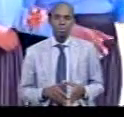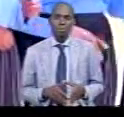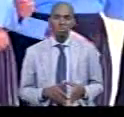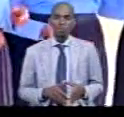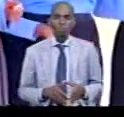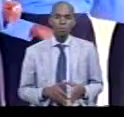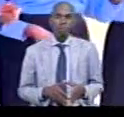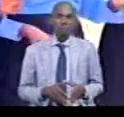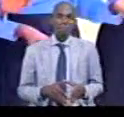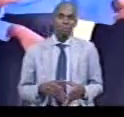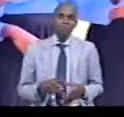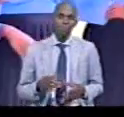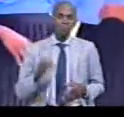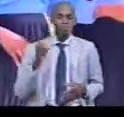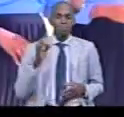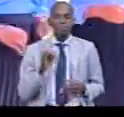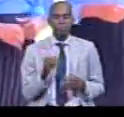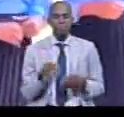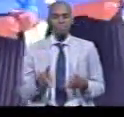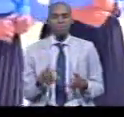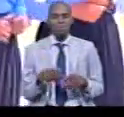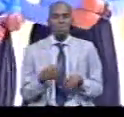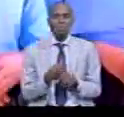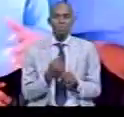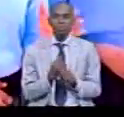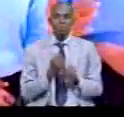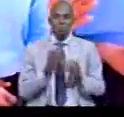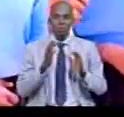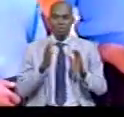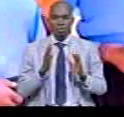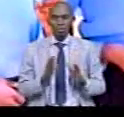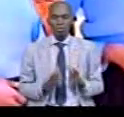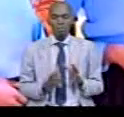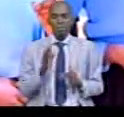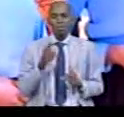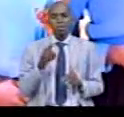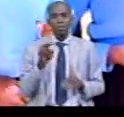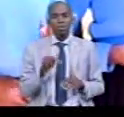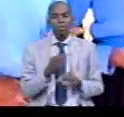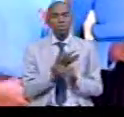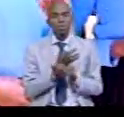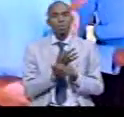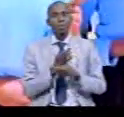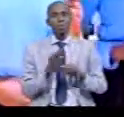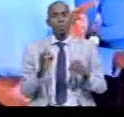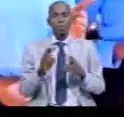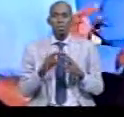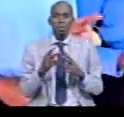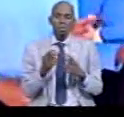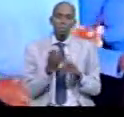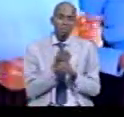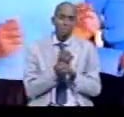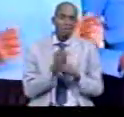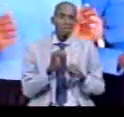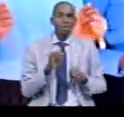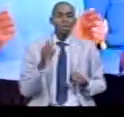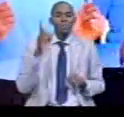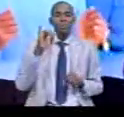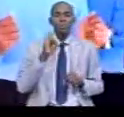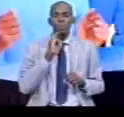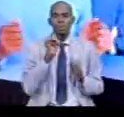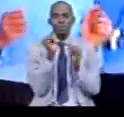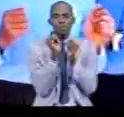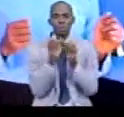lost, He's a way maker. If you need freedom or saving, He's a